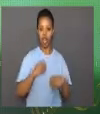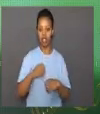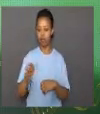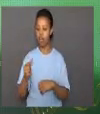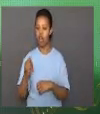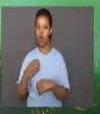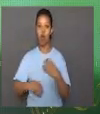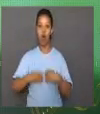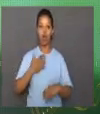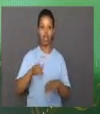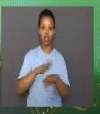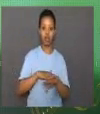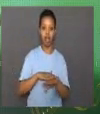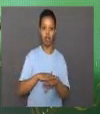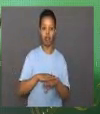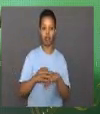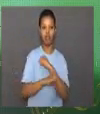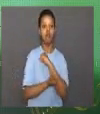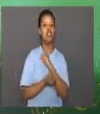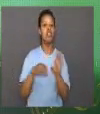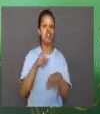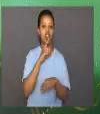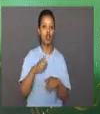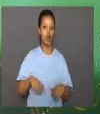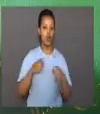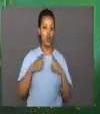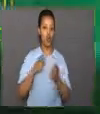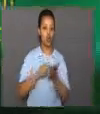another and interact with their environment.